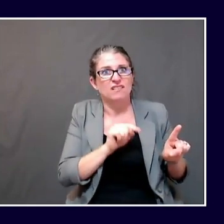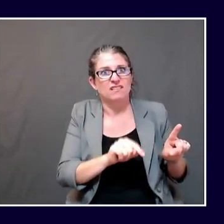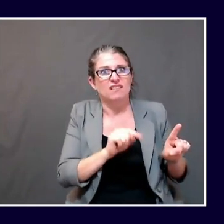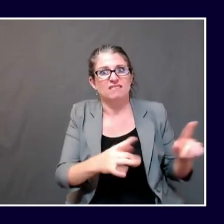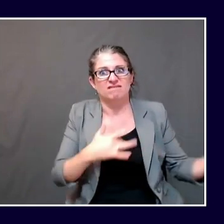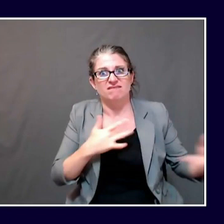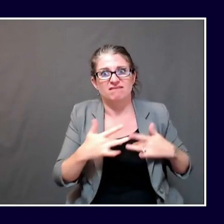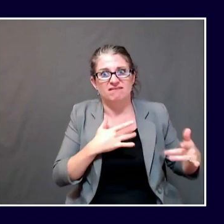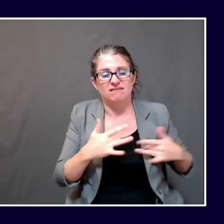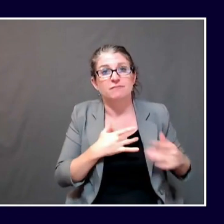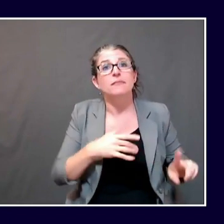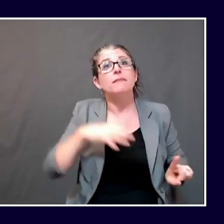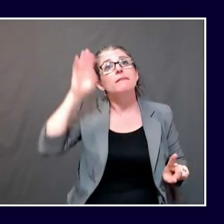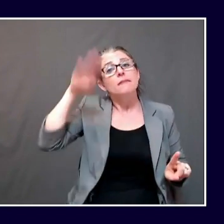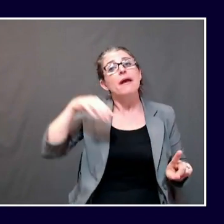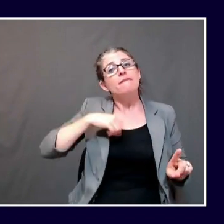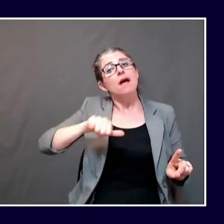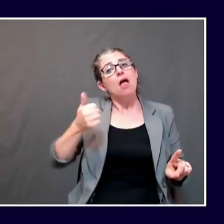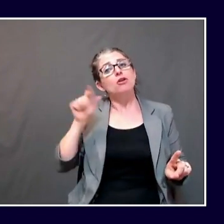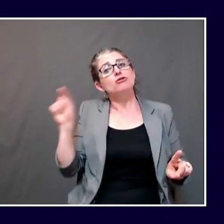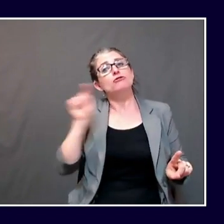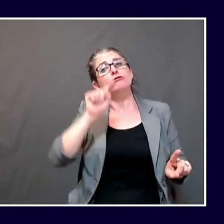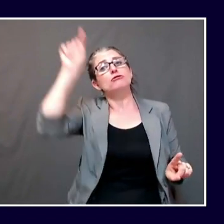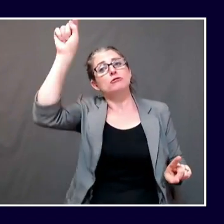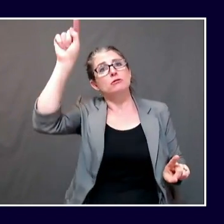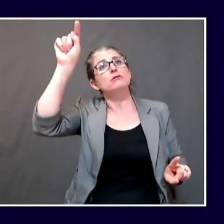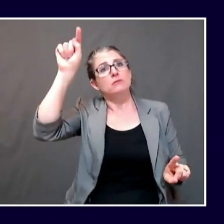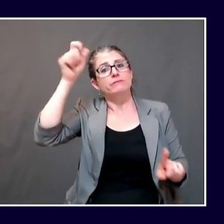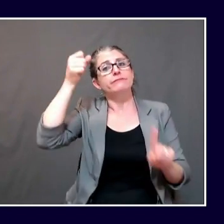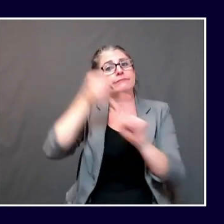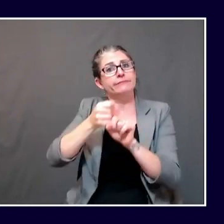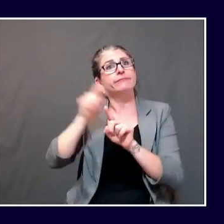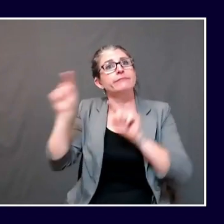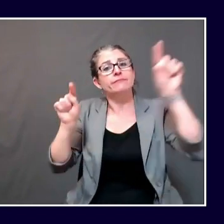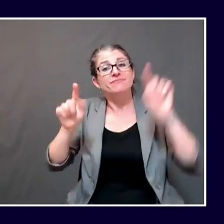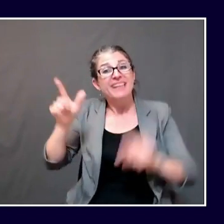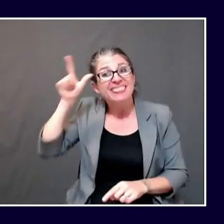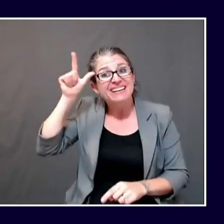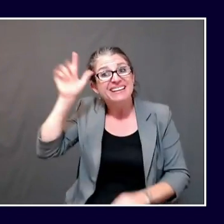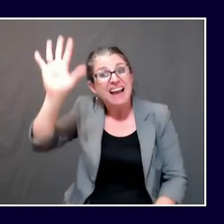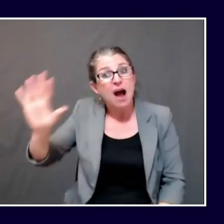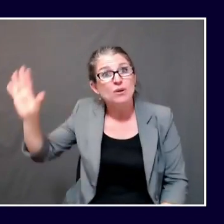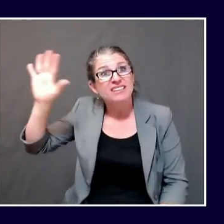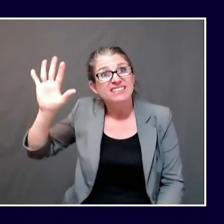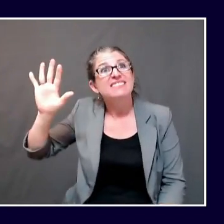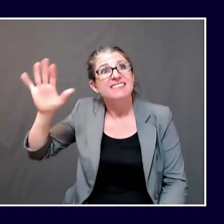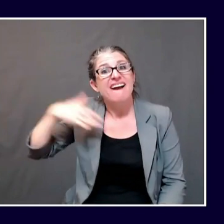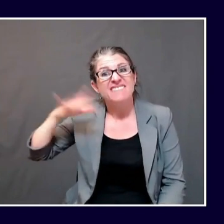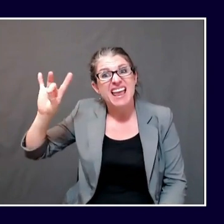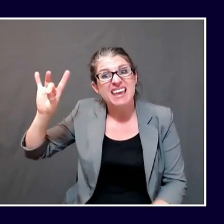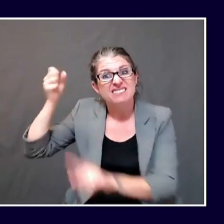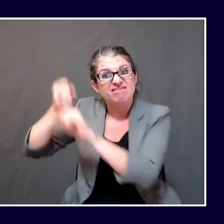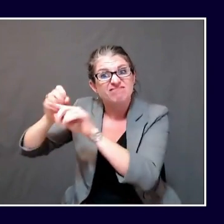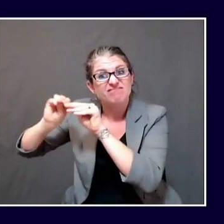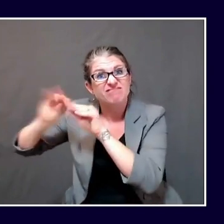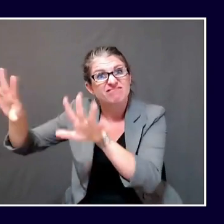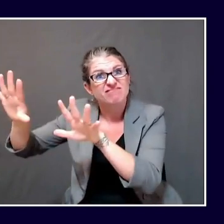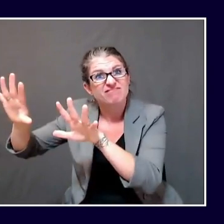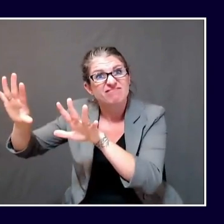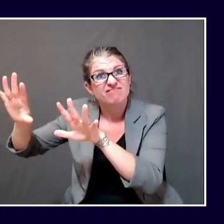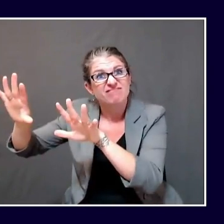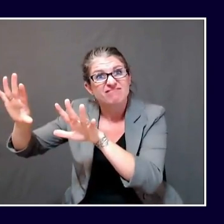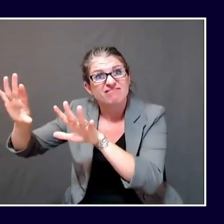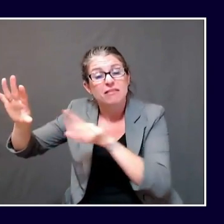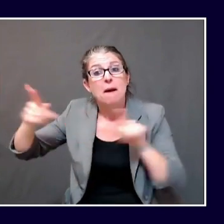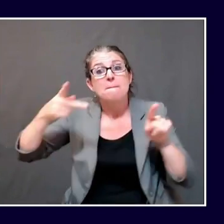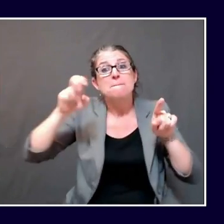in Penobscot County, 2 each in Somerset and Waldo County, and Aroostook